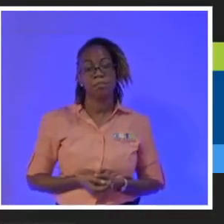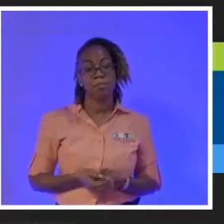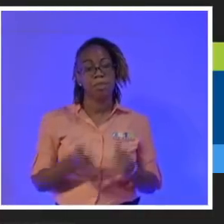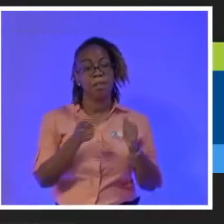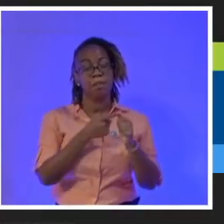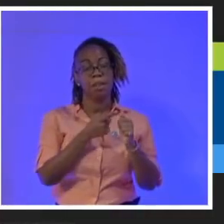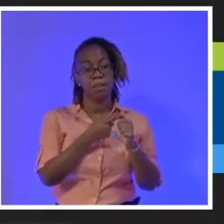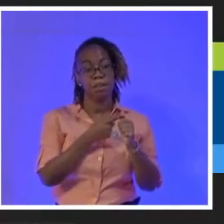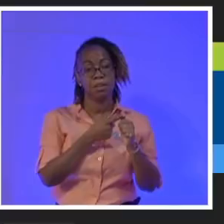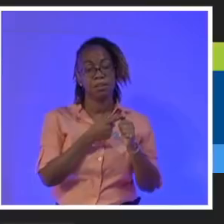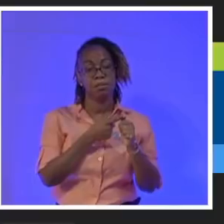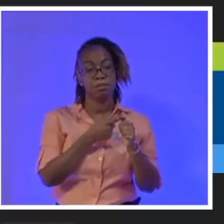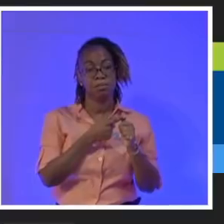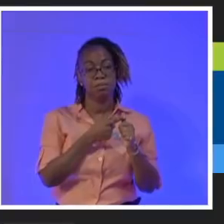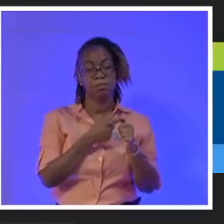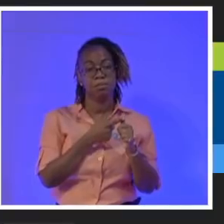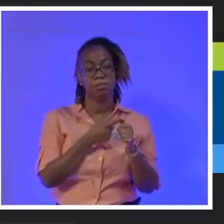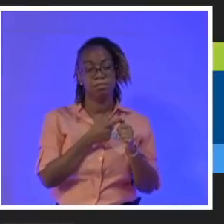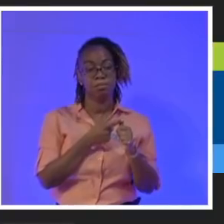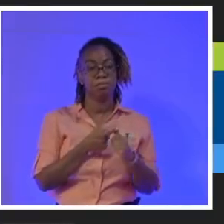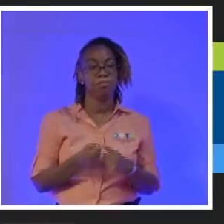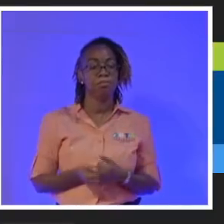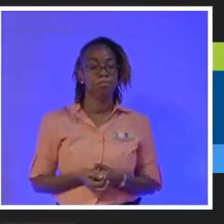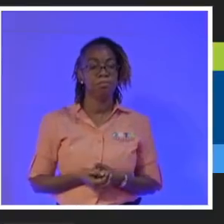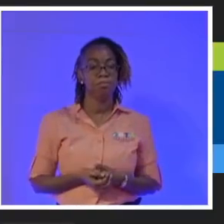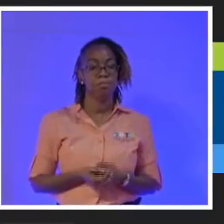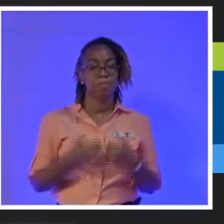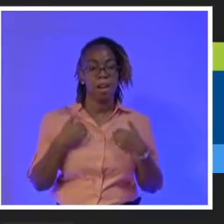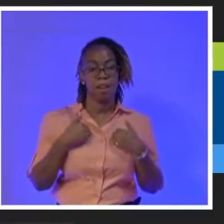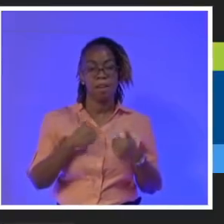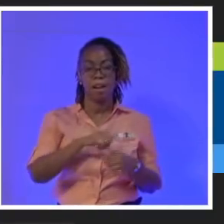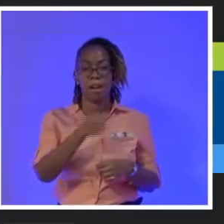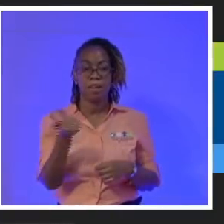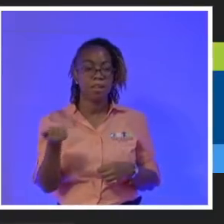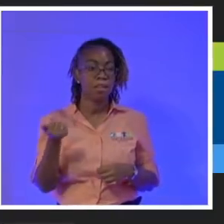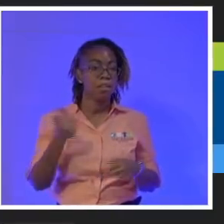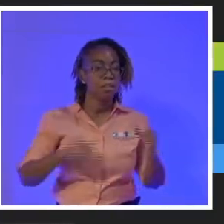there any sound or scientific justification